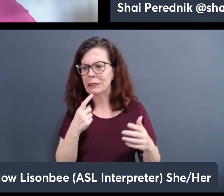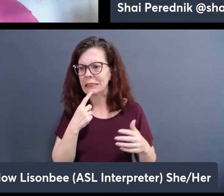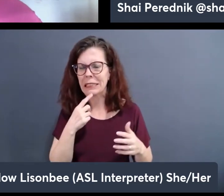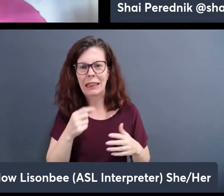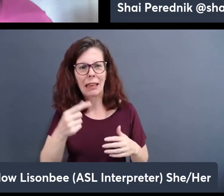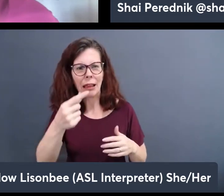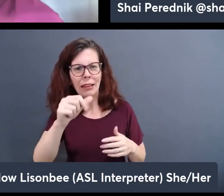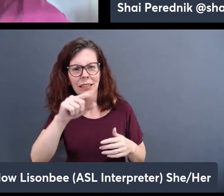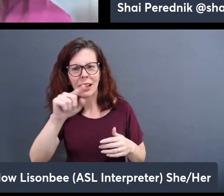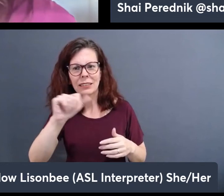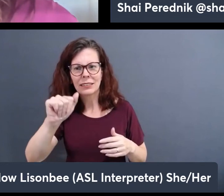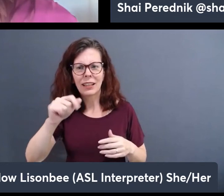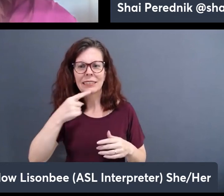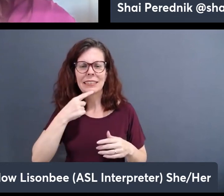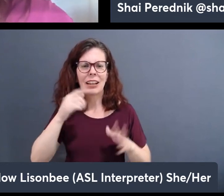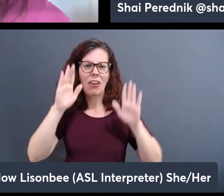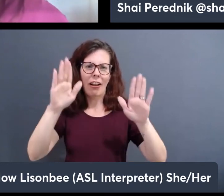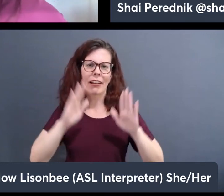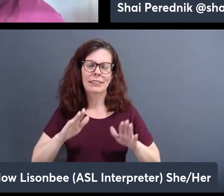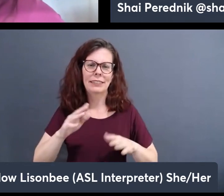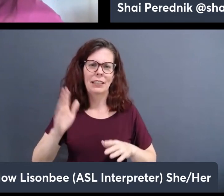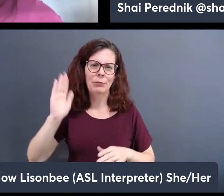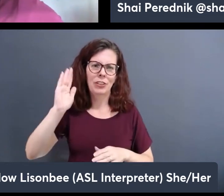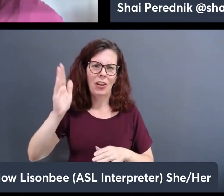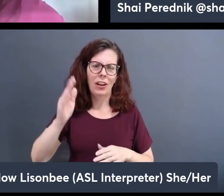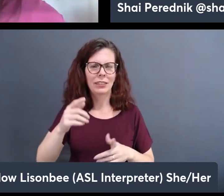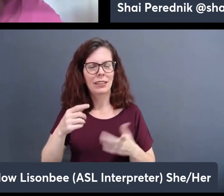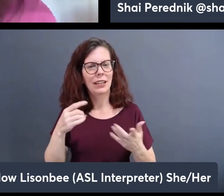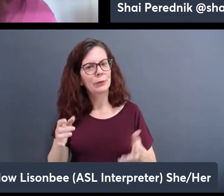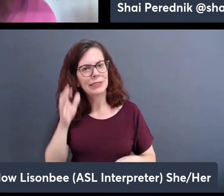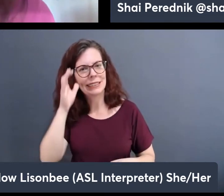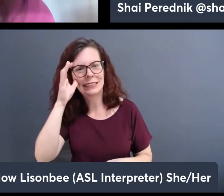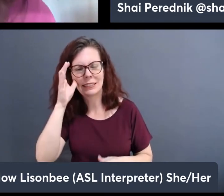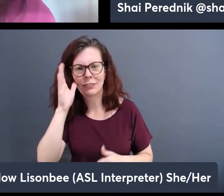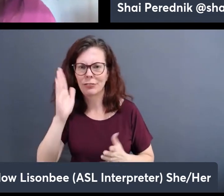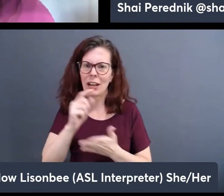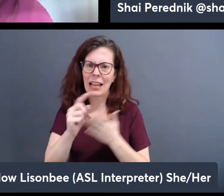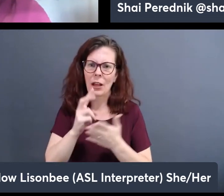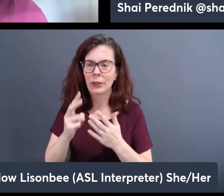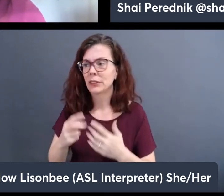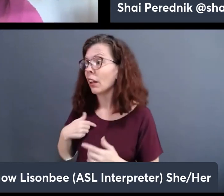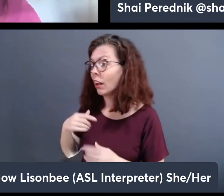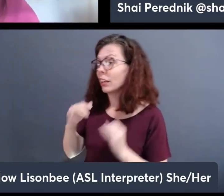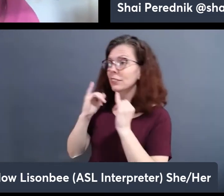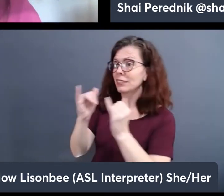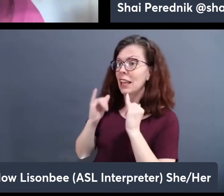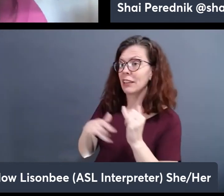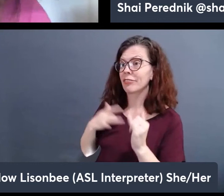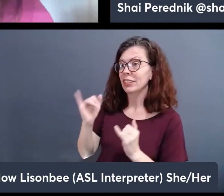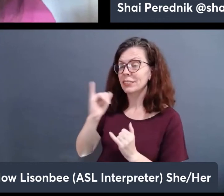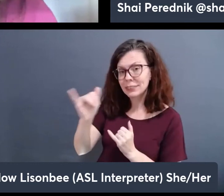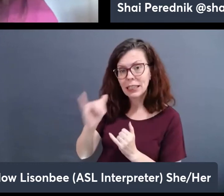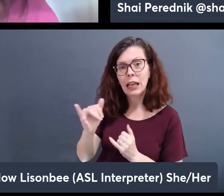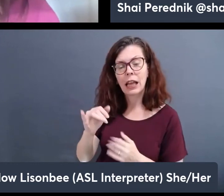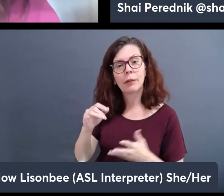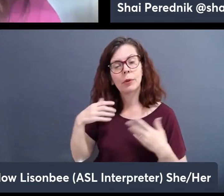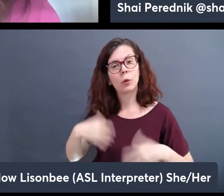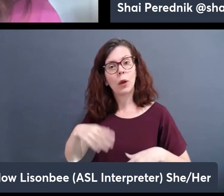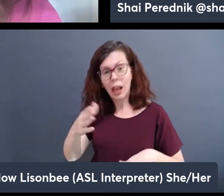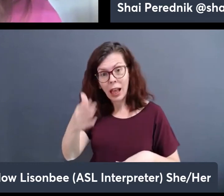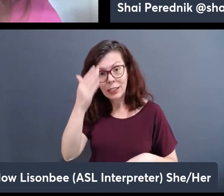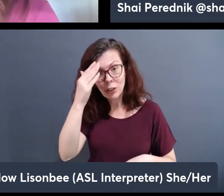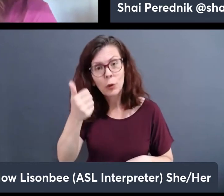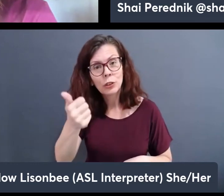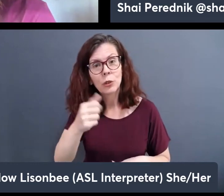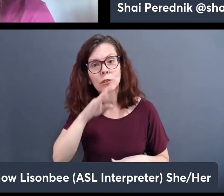Gaza Slade just said, "Awesome talk, by the way. I'd stay here and listen for hours." I feel like I could too. I mean, this is these. I know you talk